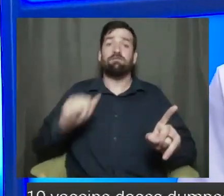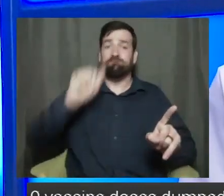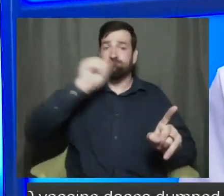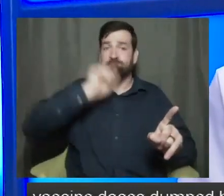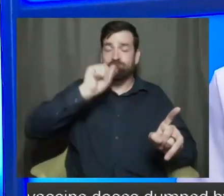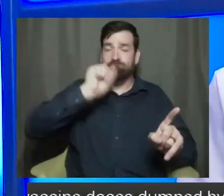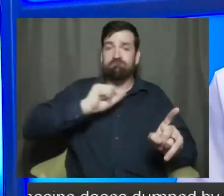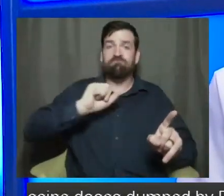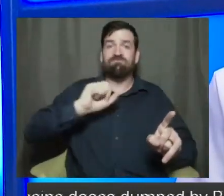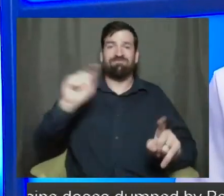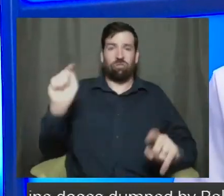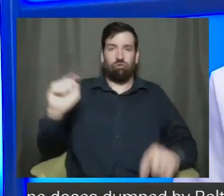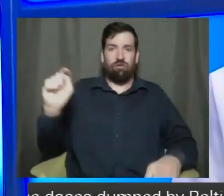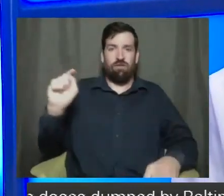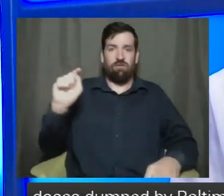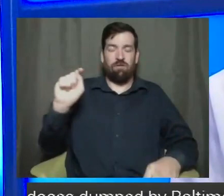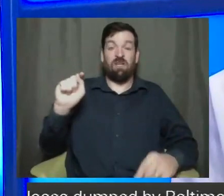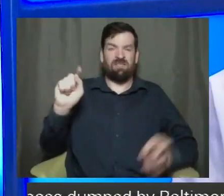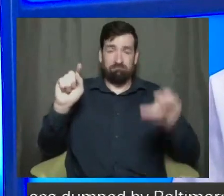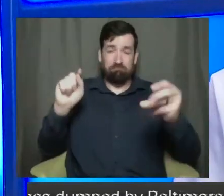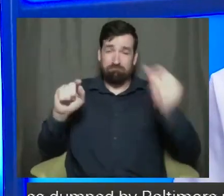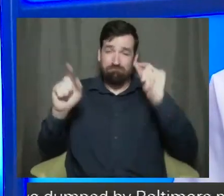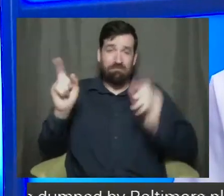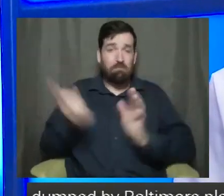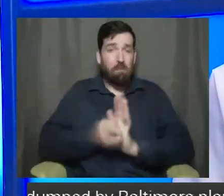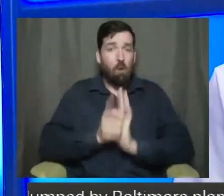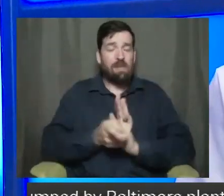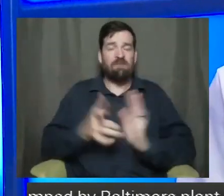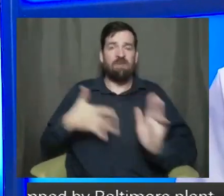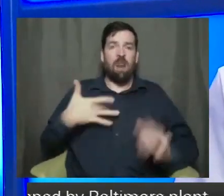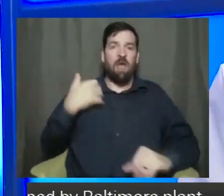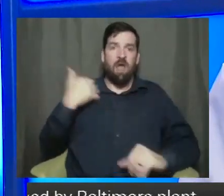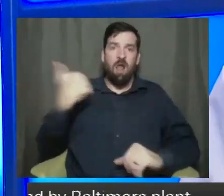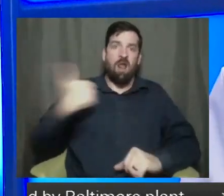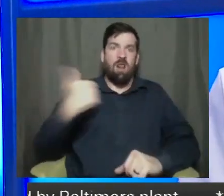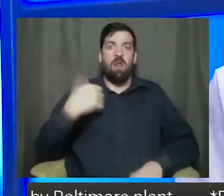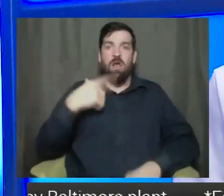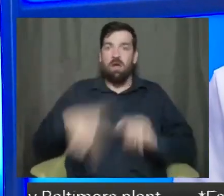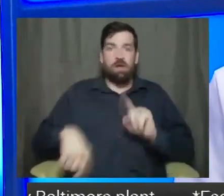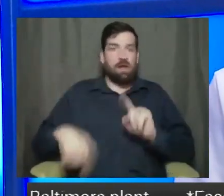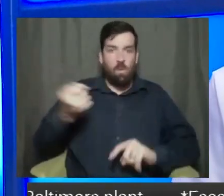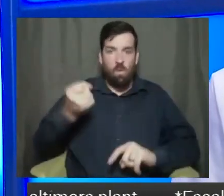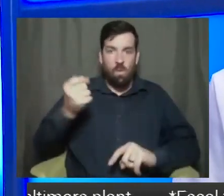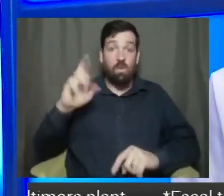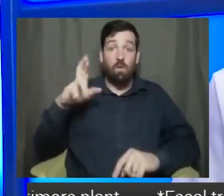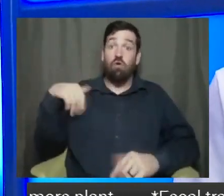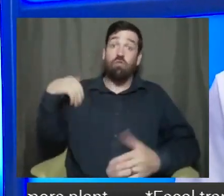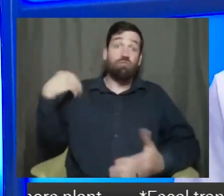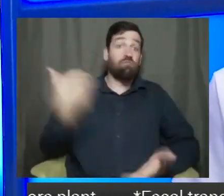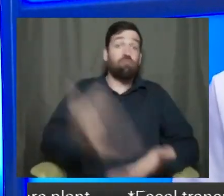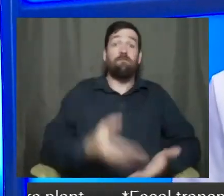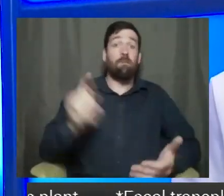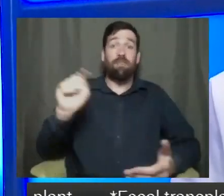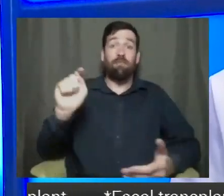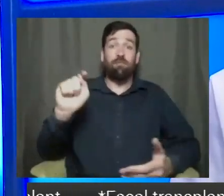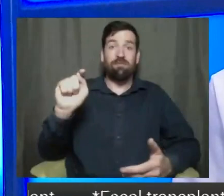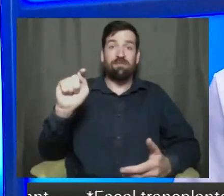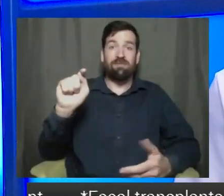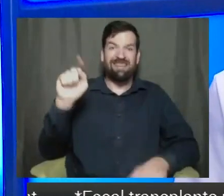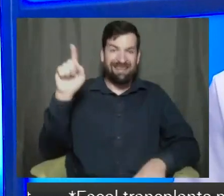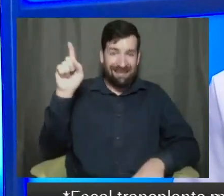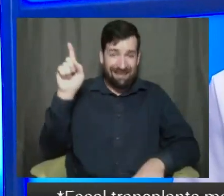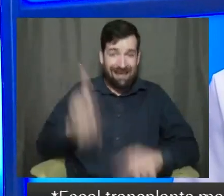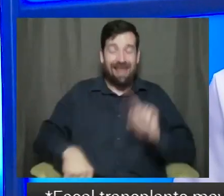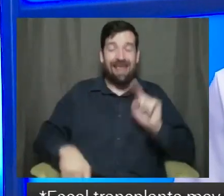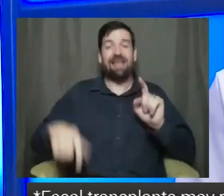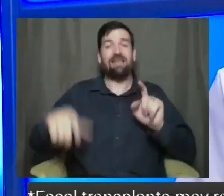the sudden feeling that they have to go to the bathroom and they can't hold it, or they get to the bathroom and they just can't quite get undressed in time before